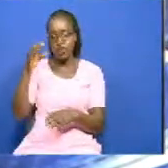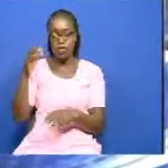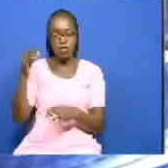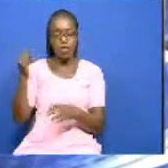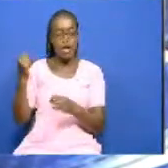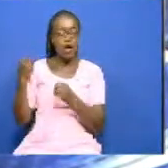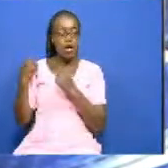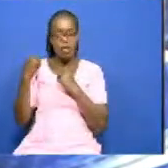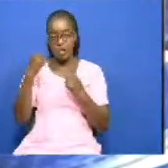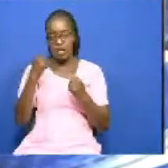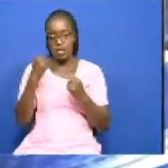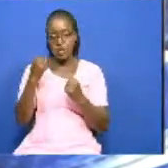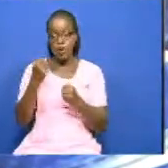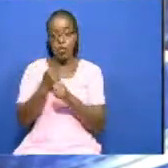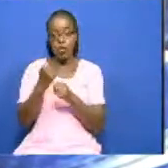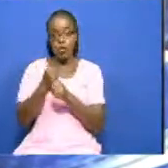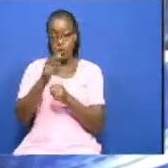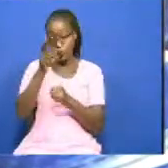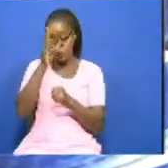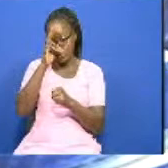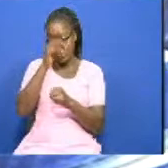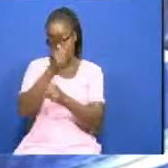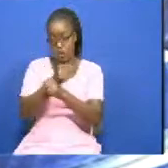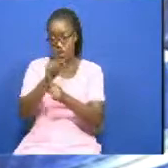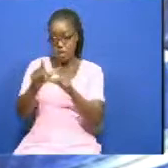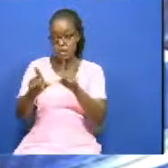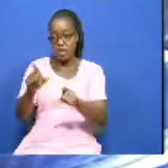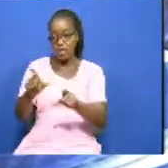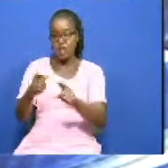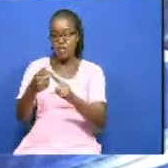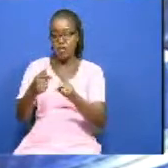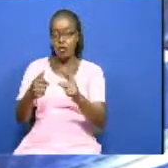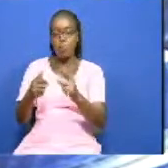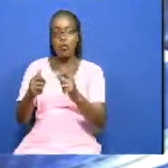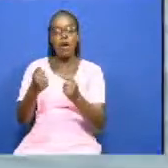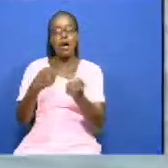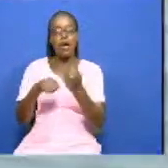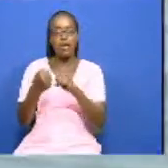Maritime Police in patrols to protect the lake from illegal activities.